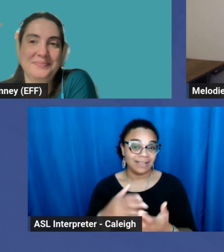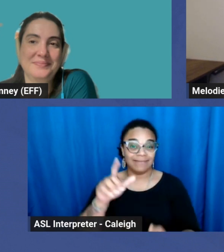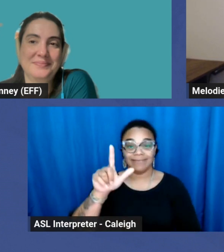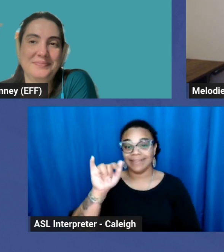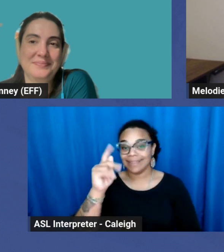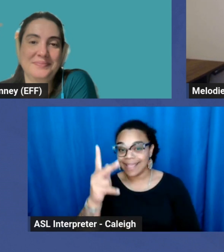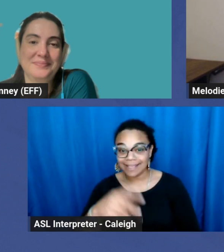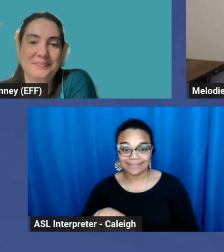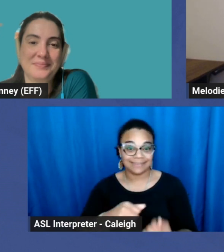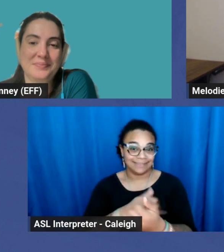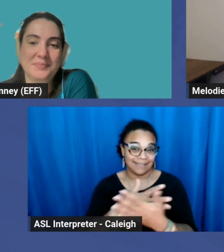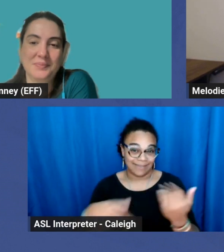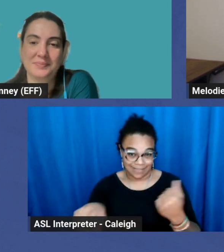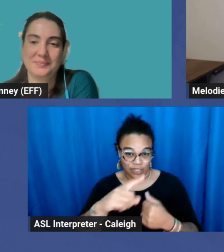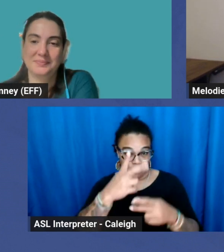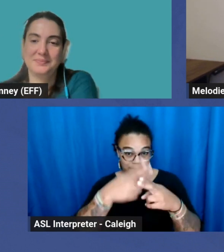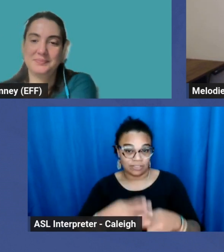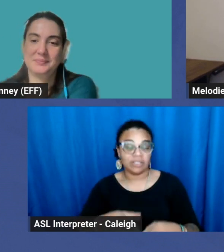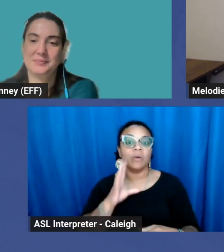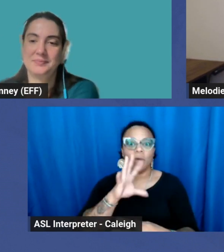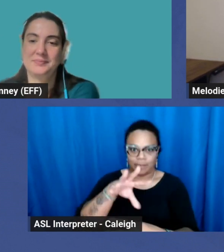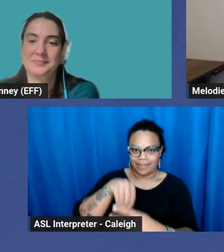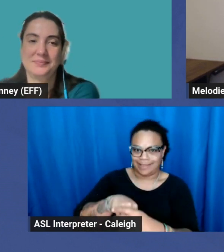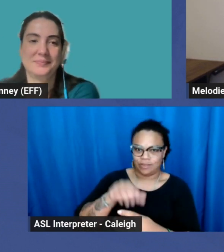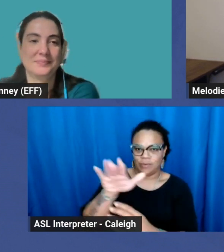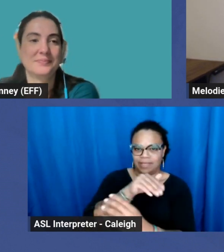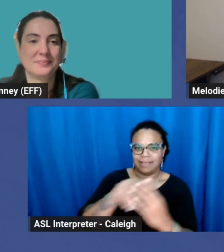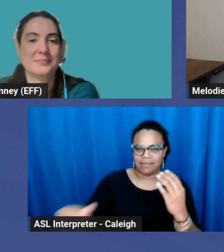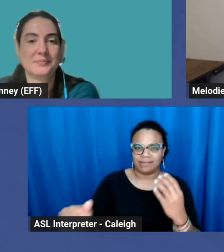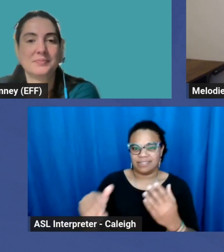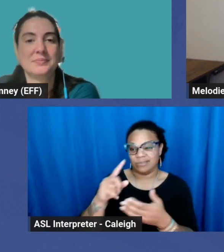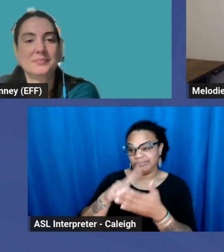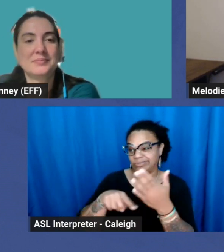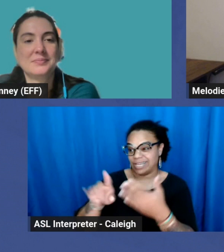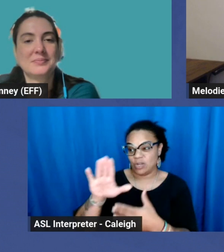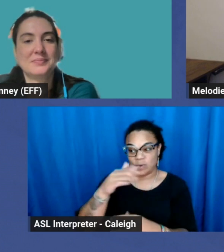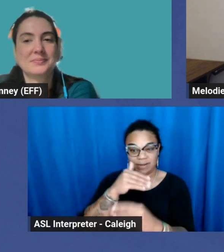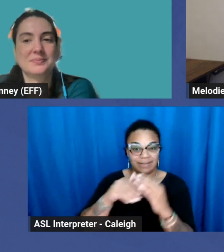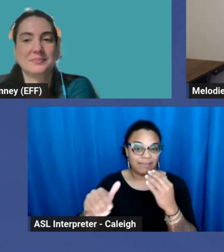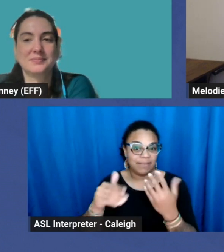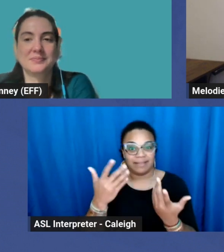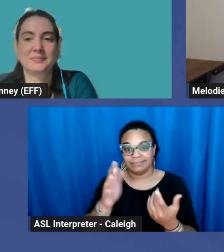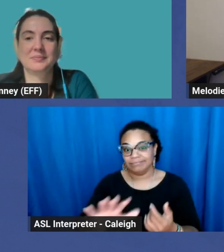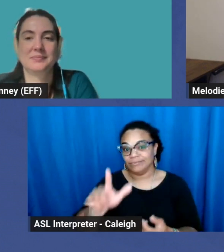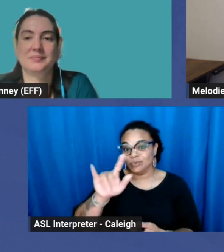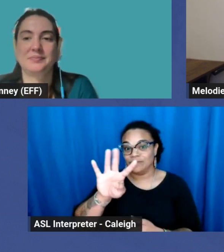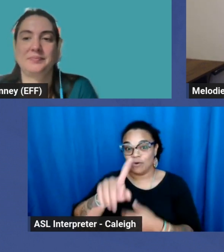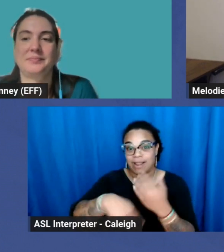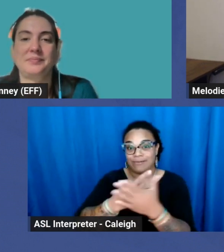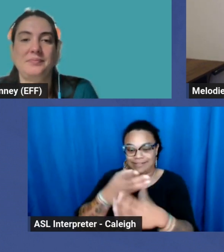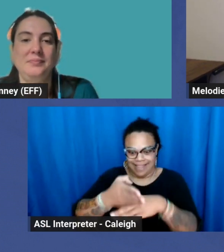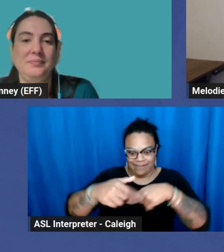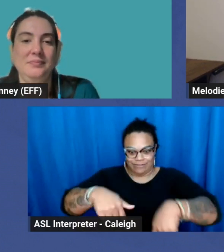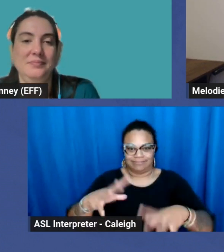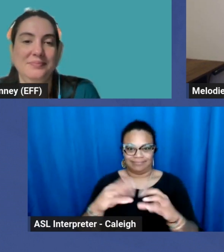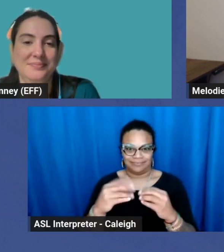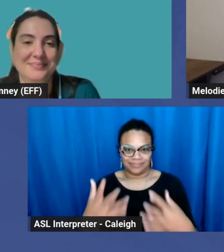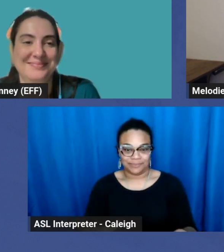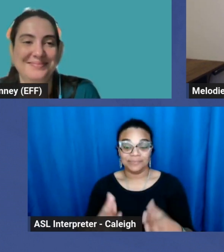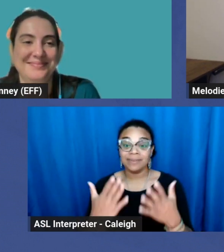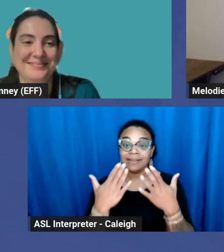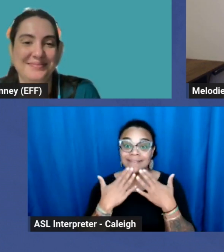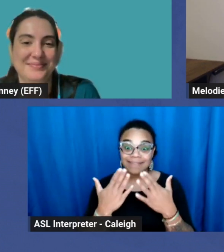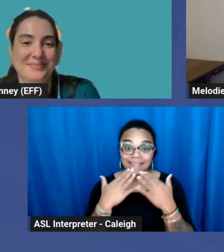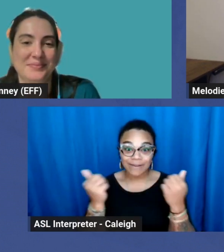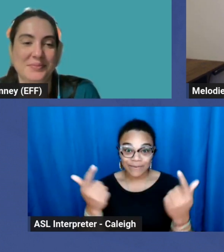you mentioned are going to be in that follow-up email. So folks, just check your inbox in about 24 hours and it'll be there. So thank you